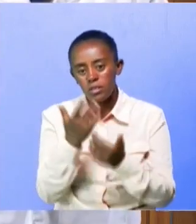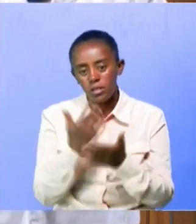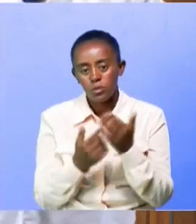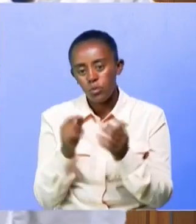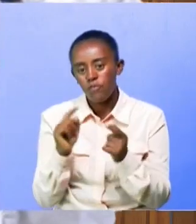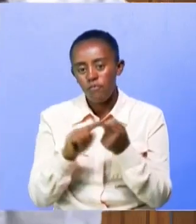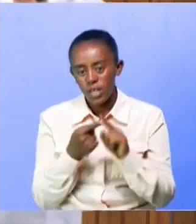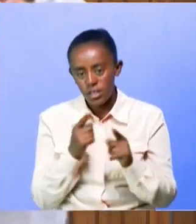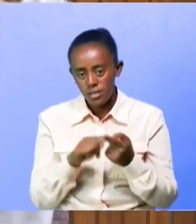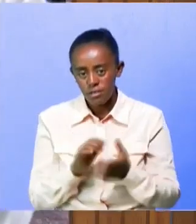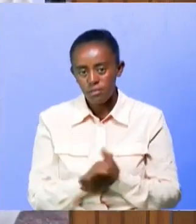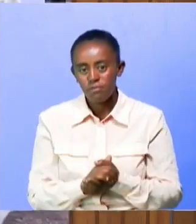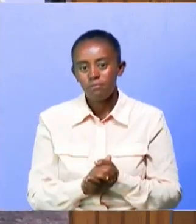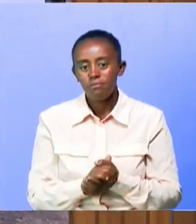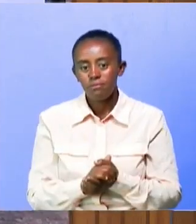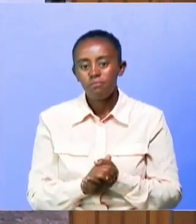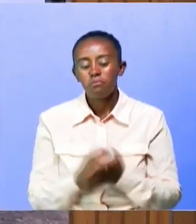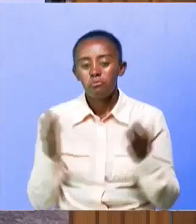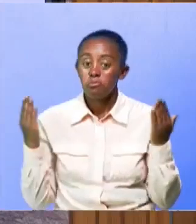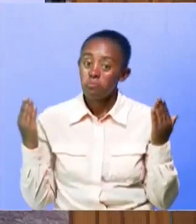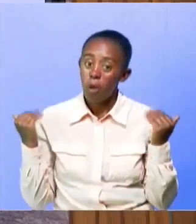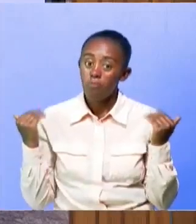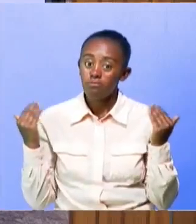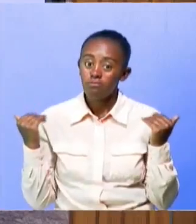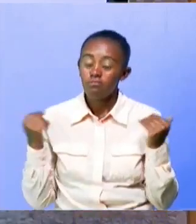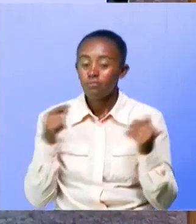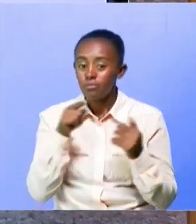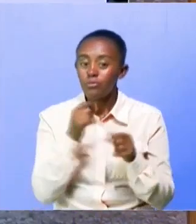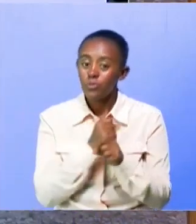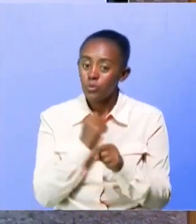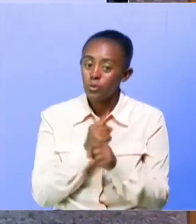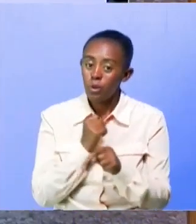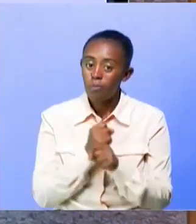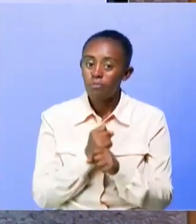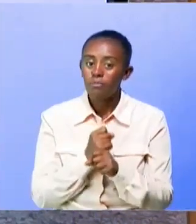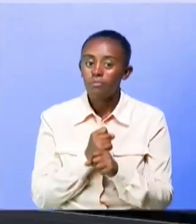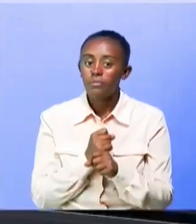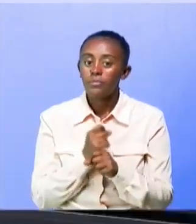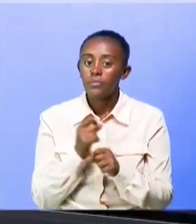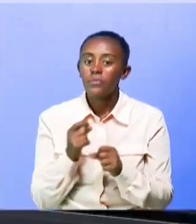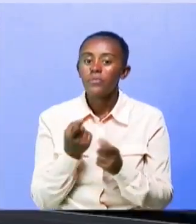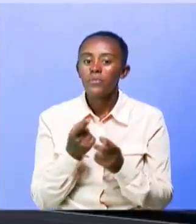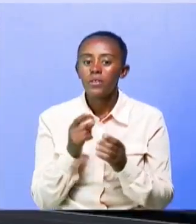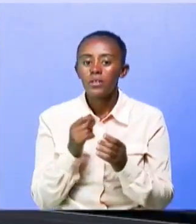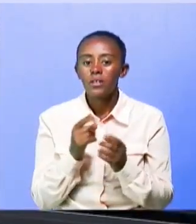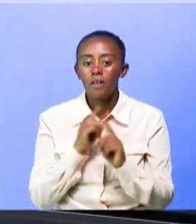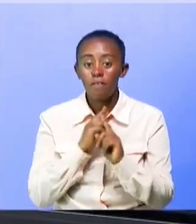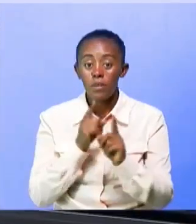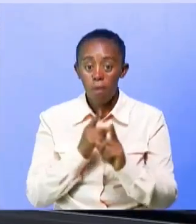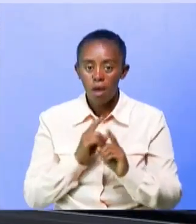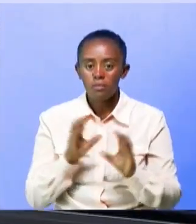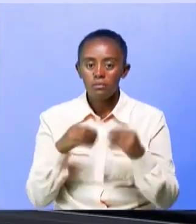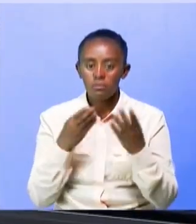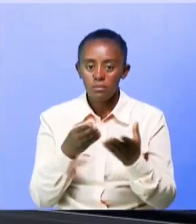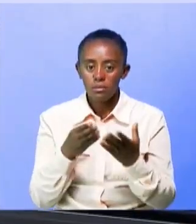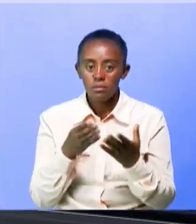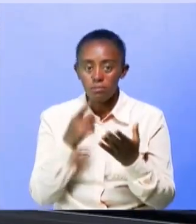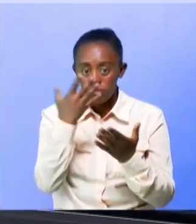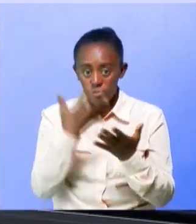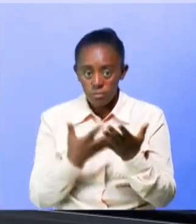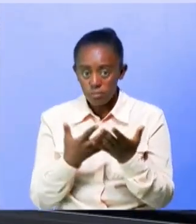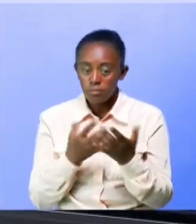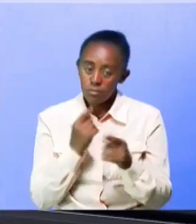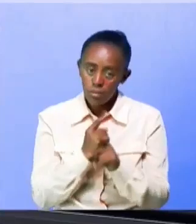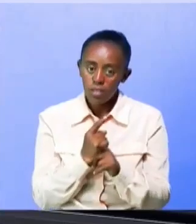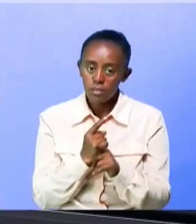friends. And then hope that you did your job. I'm going to give you the feedback for each. If you are being in such a way,